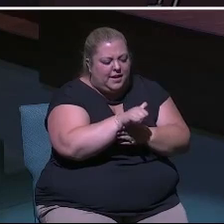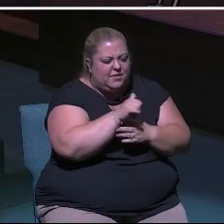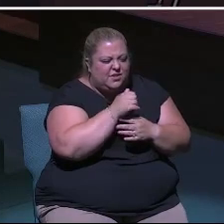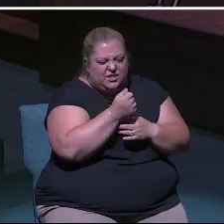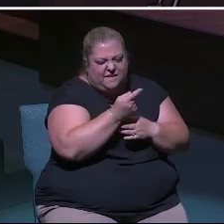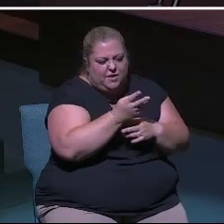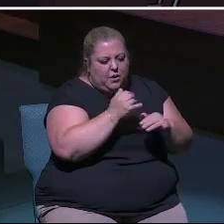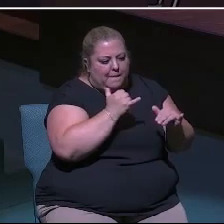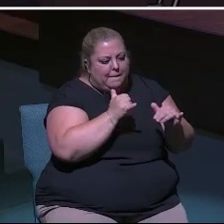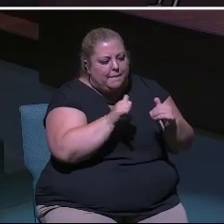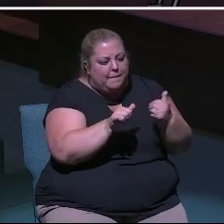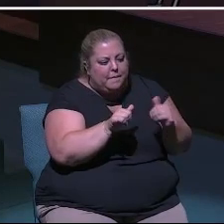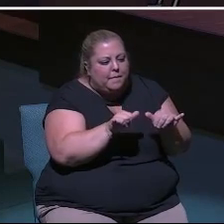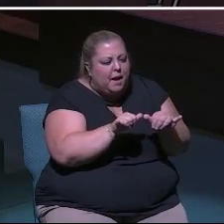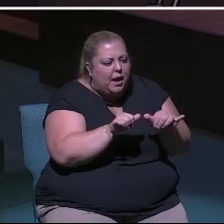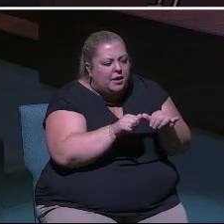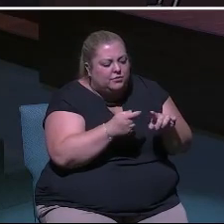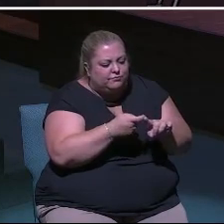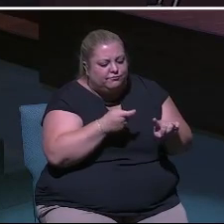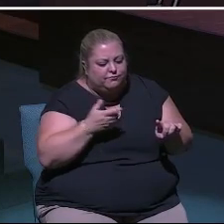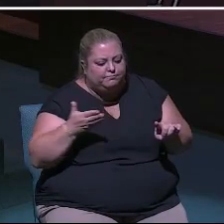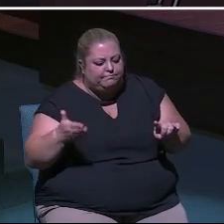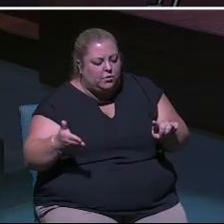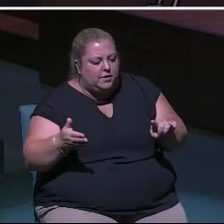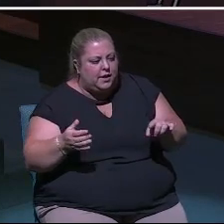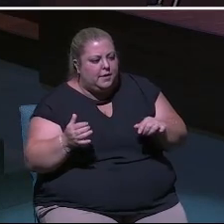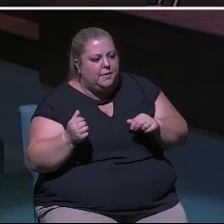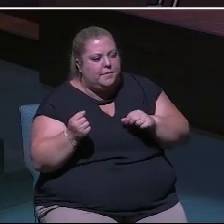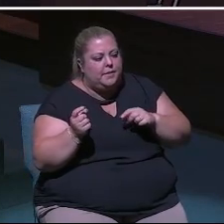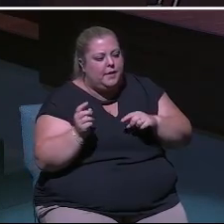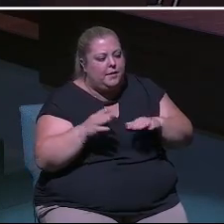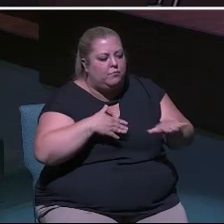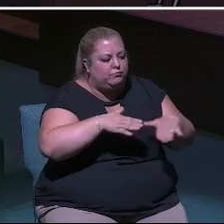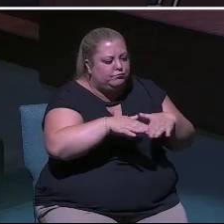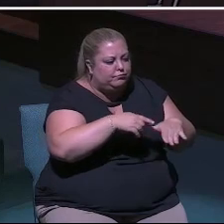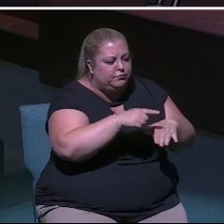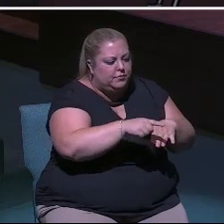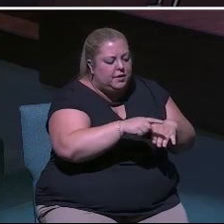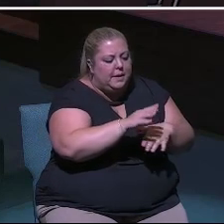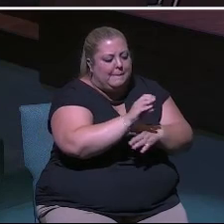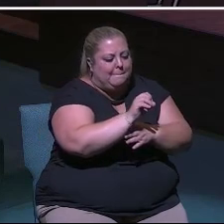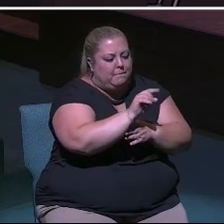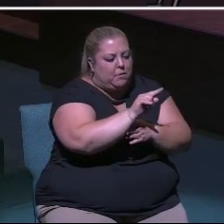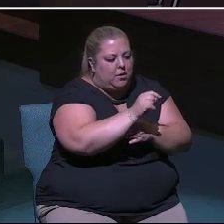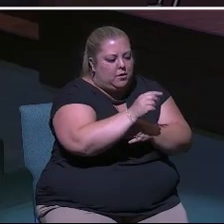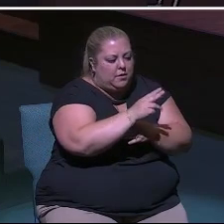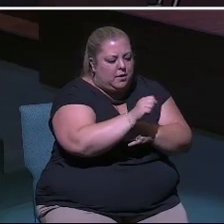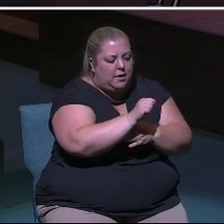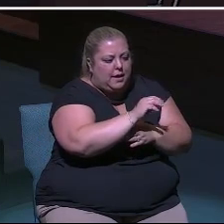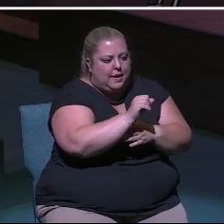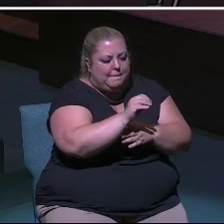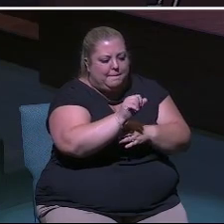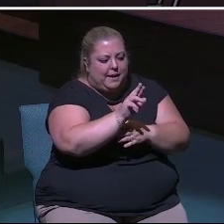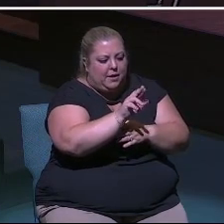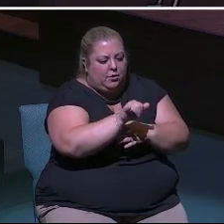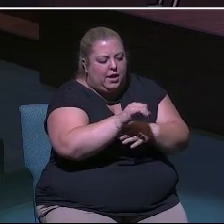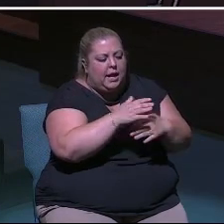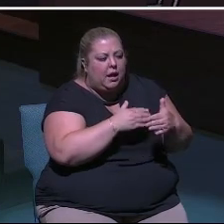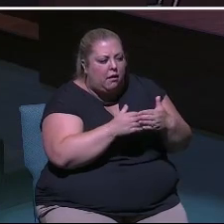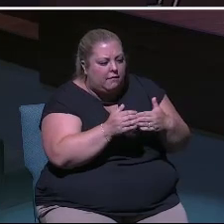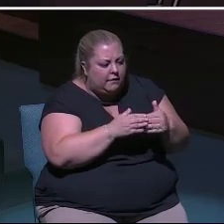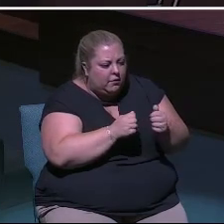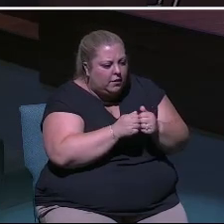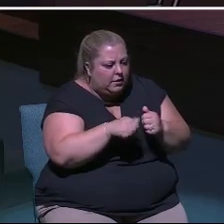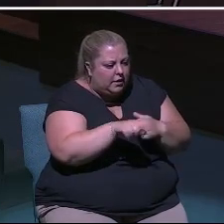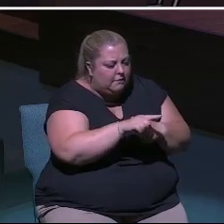away. Many of the Jews came to Martha and Mary to comfort them concerning their brother. And then Martha, as soon as she heard that Jesus